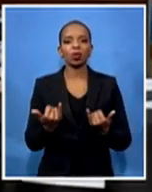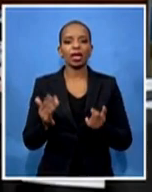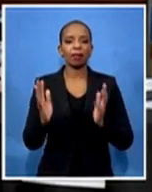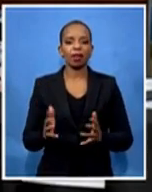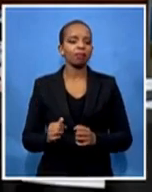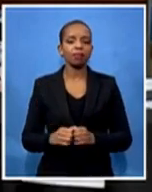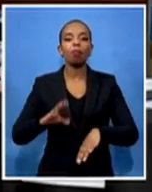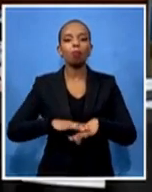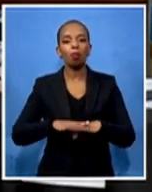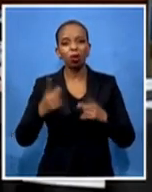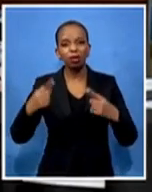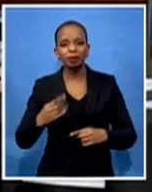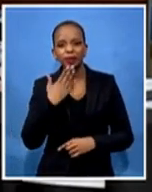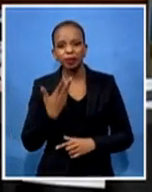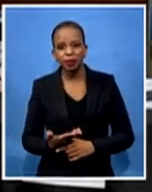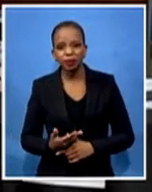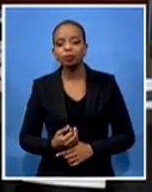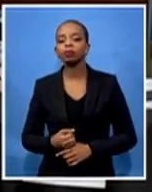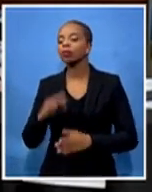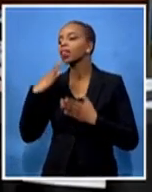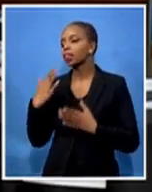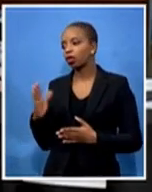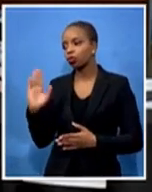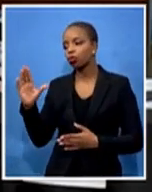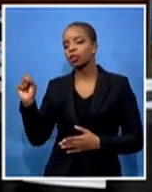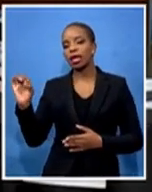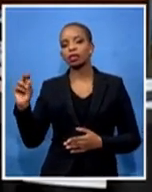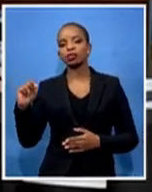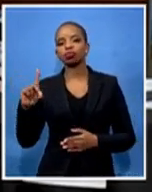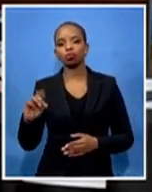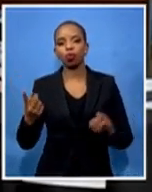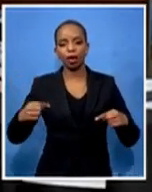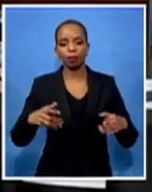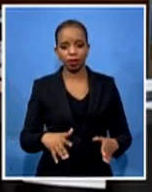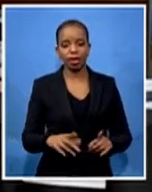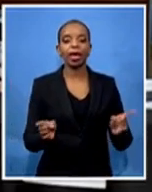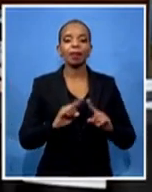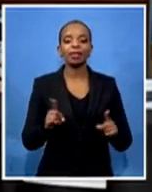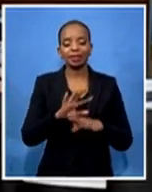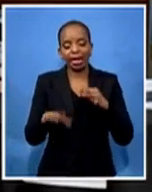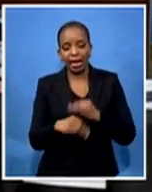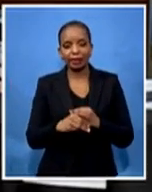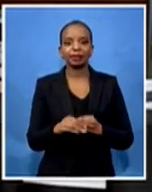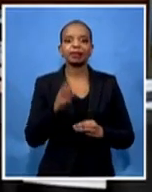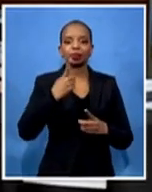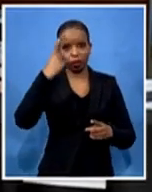but in addition, we had decided that we need to catch the kids while they are still young. Now we decided to introduce